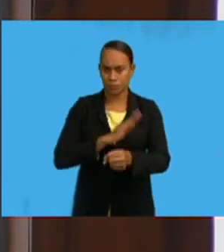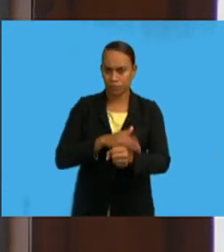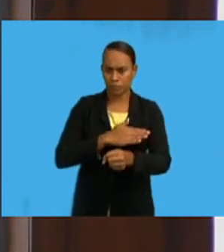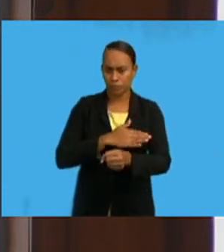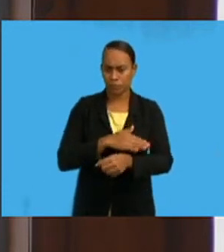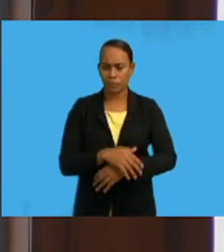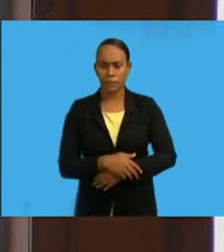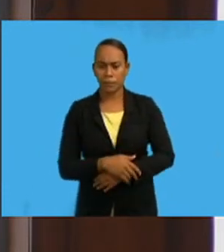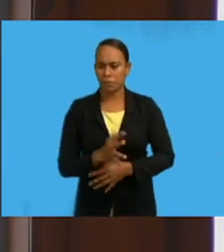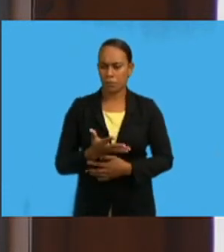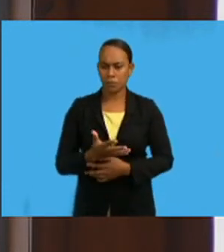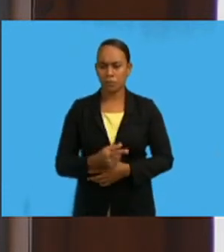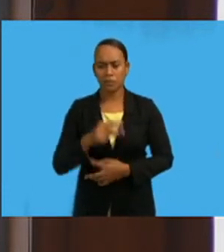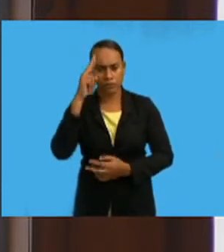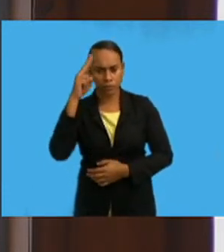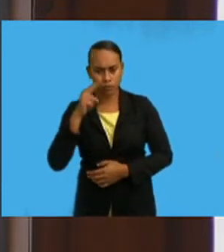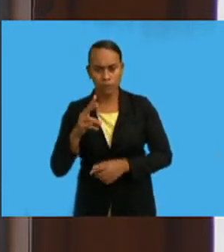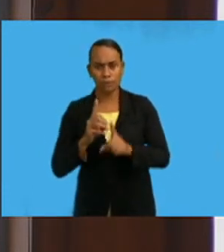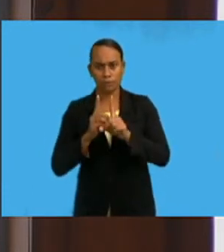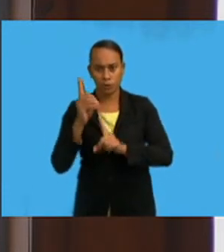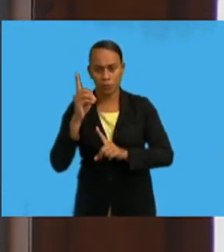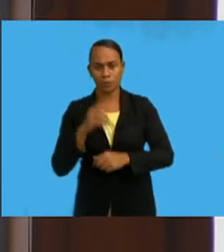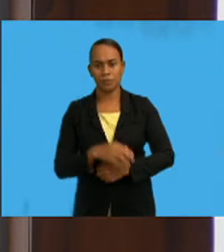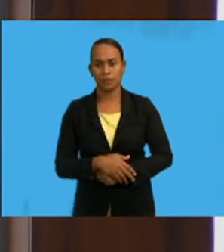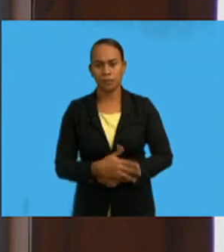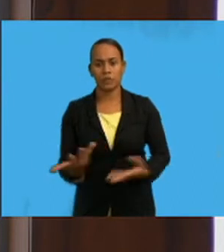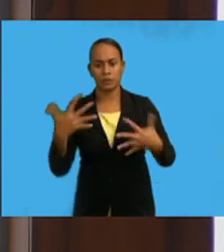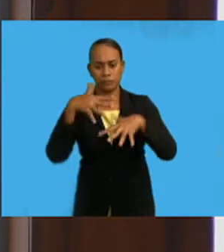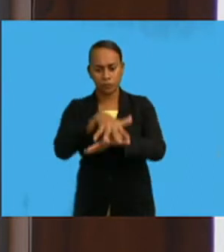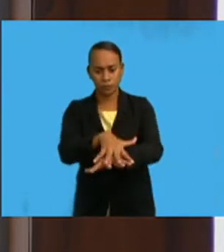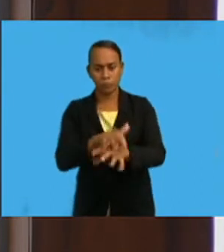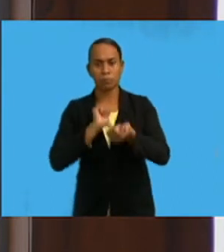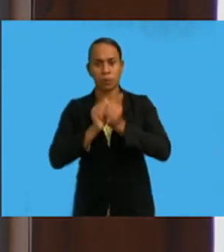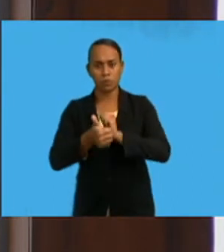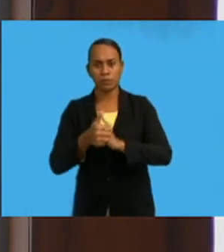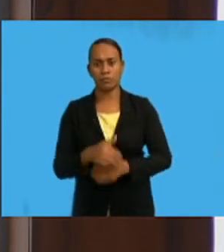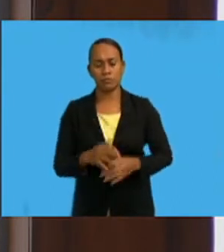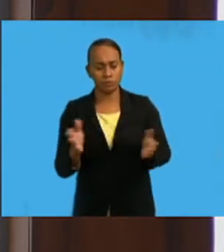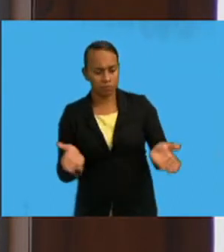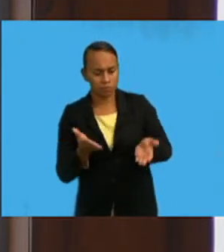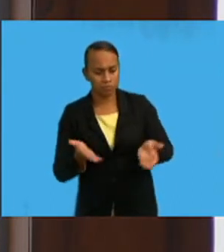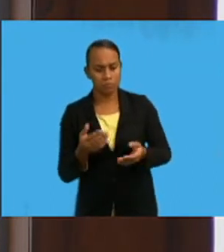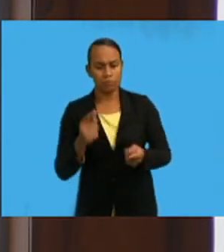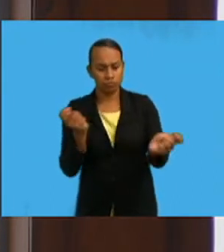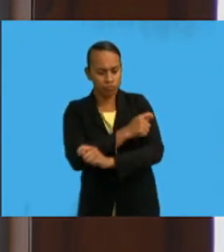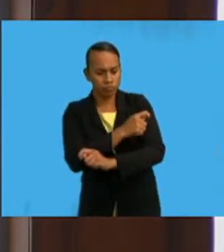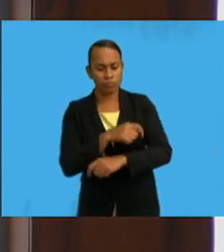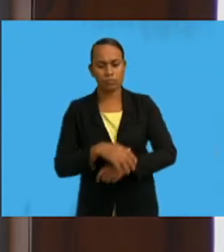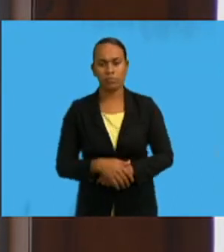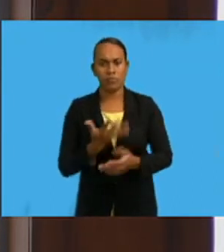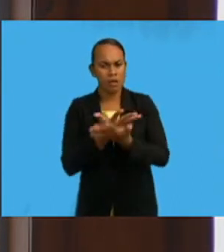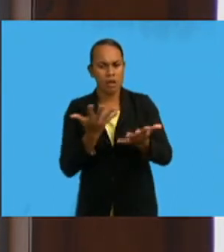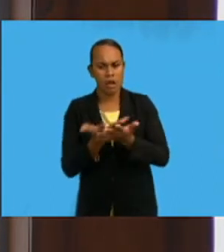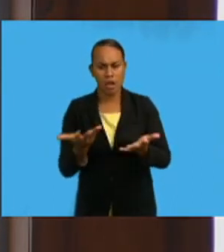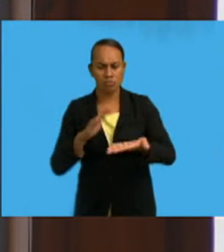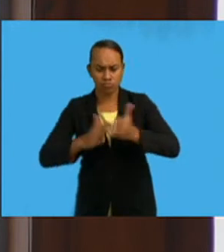development. We will promote inclusive sports to harness change in how communities think and feel about